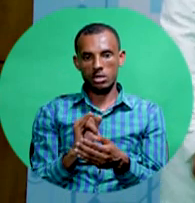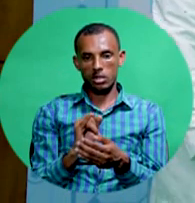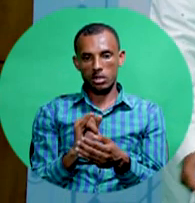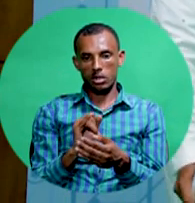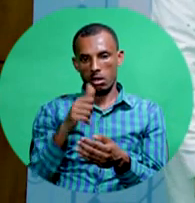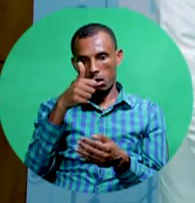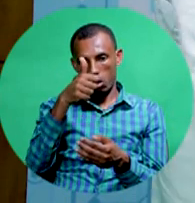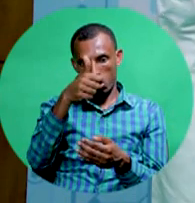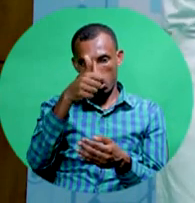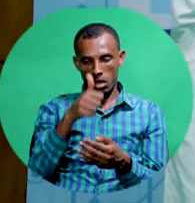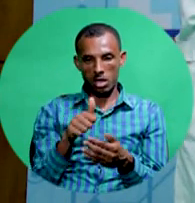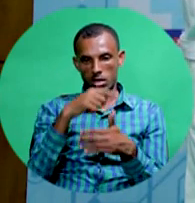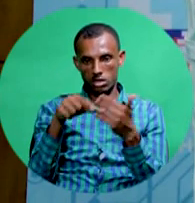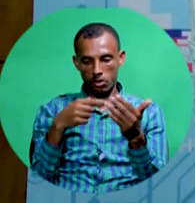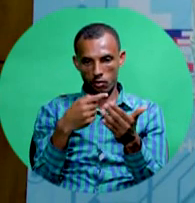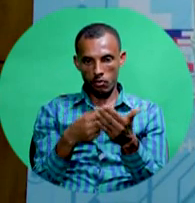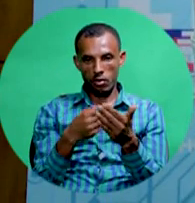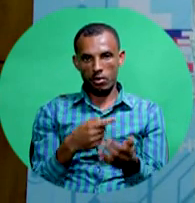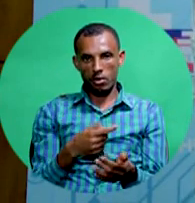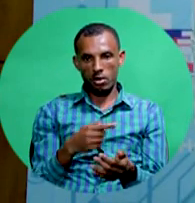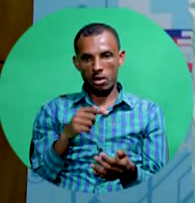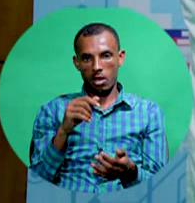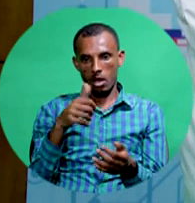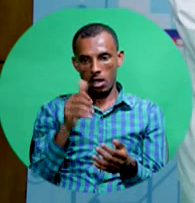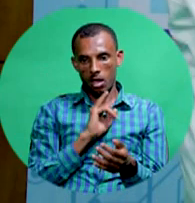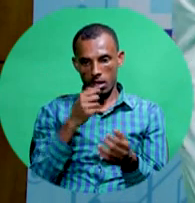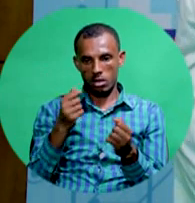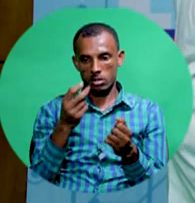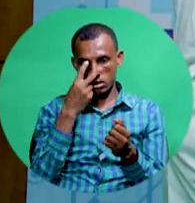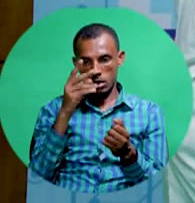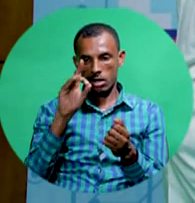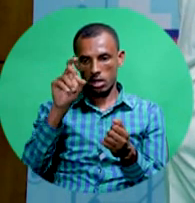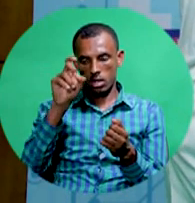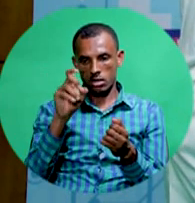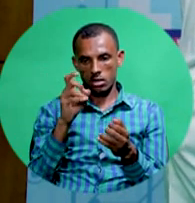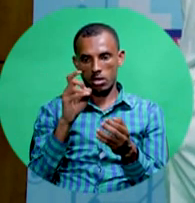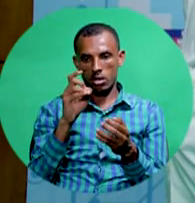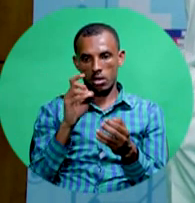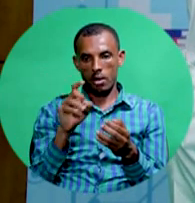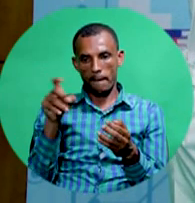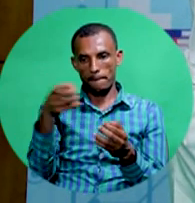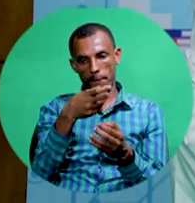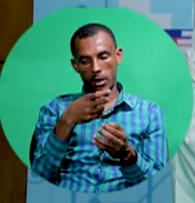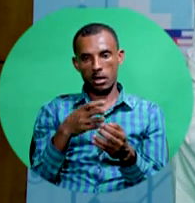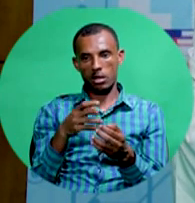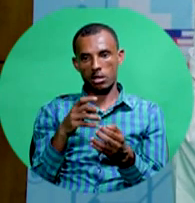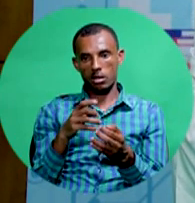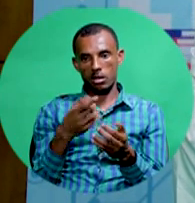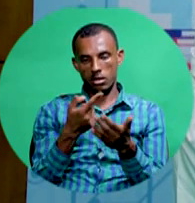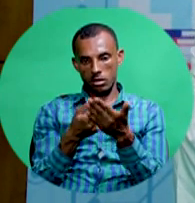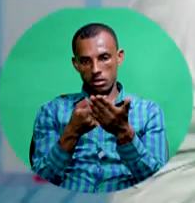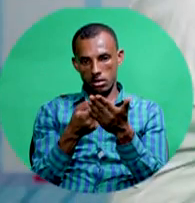it is a. Therefore, I can solve dx from this expression. Dx becomes it